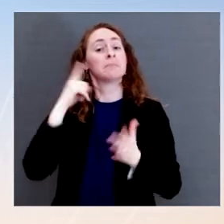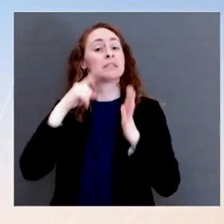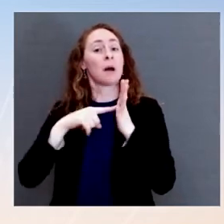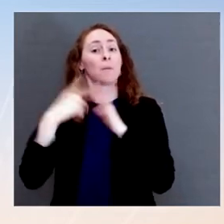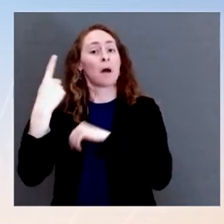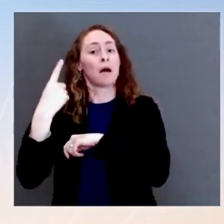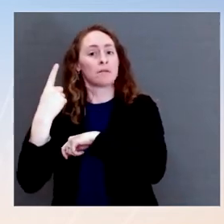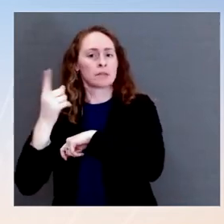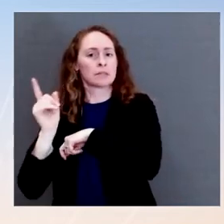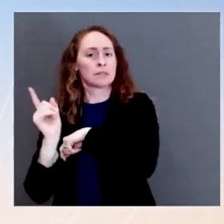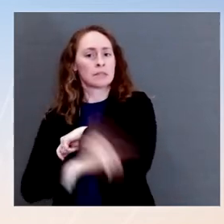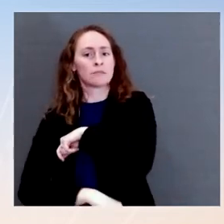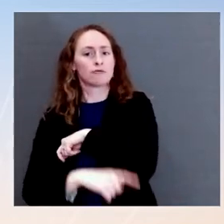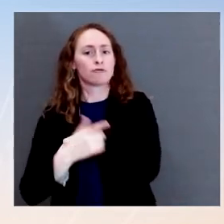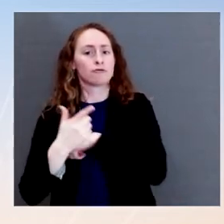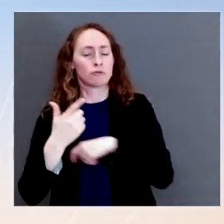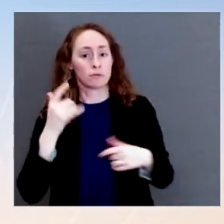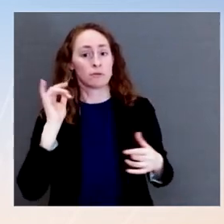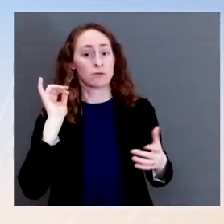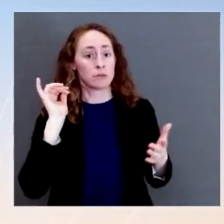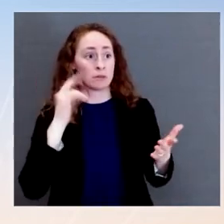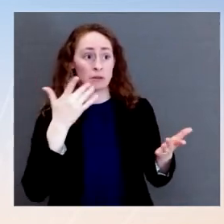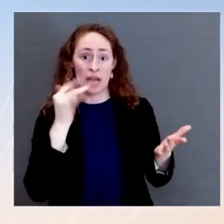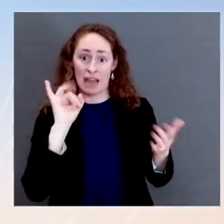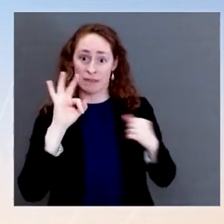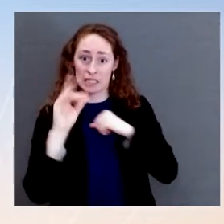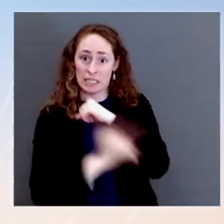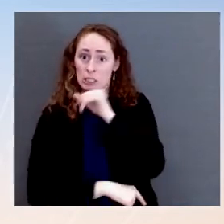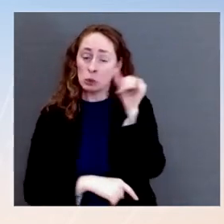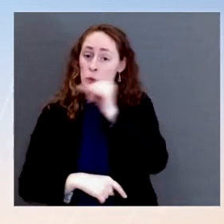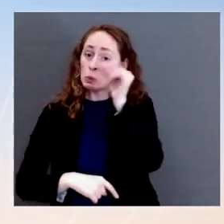a massive spike more than tenfold in social media